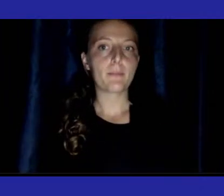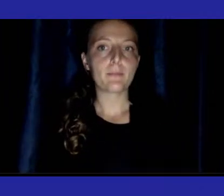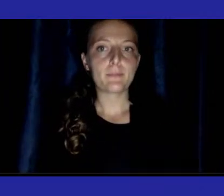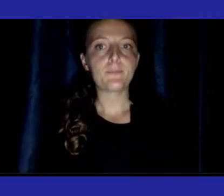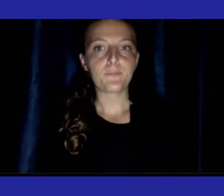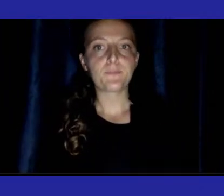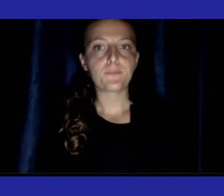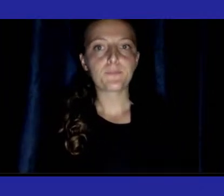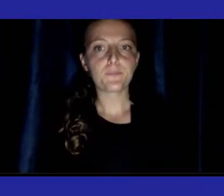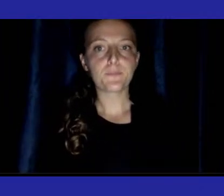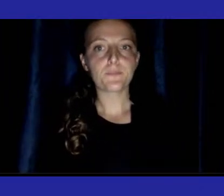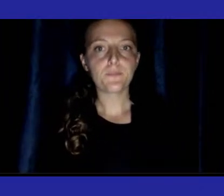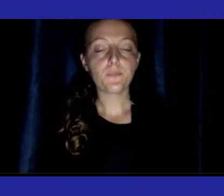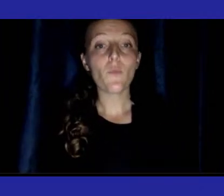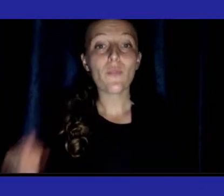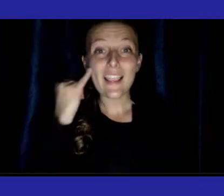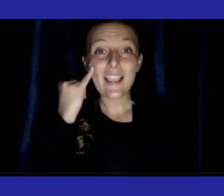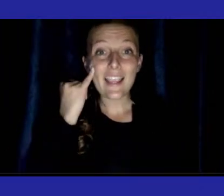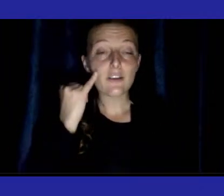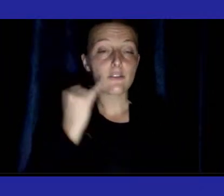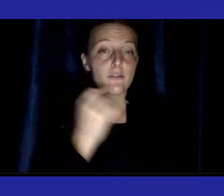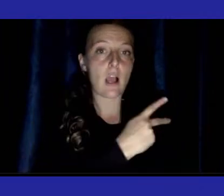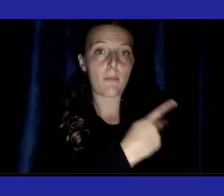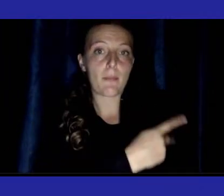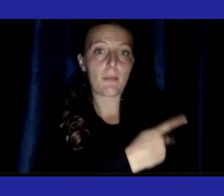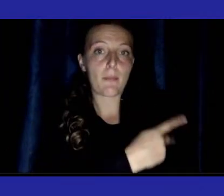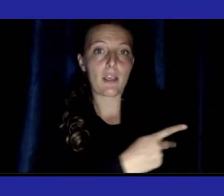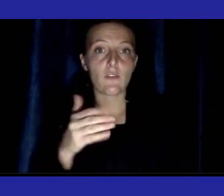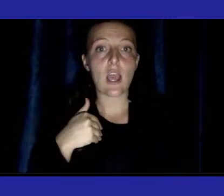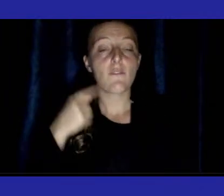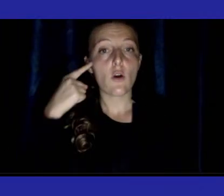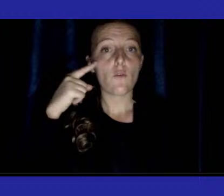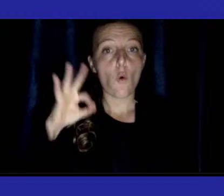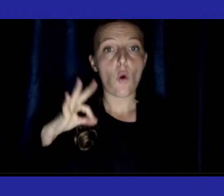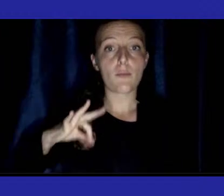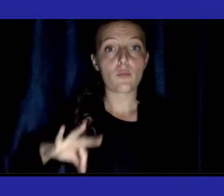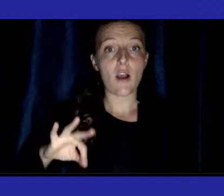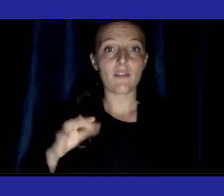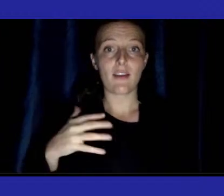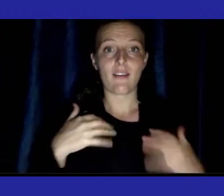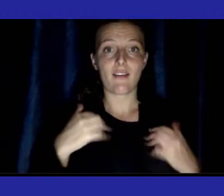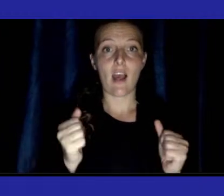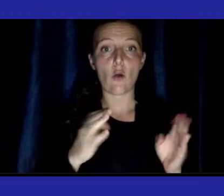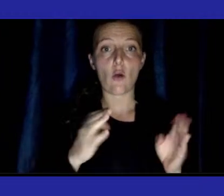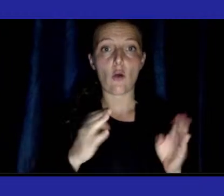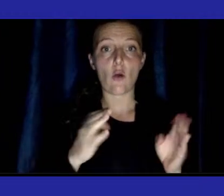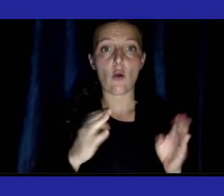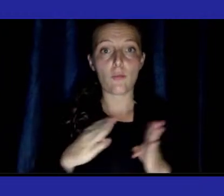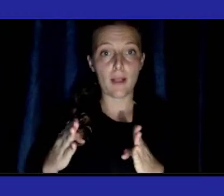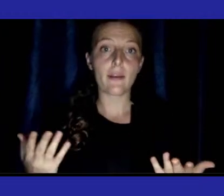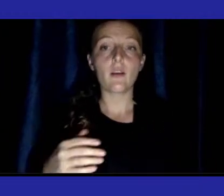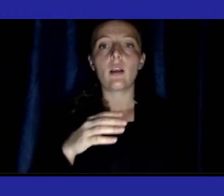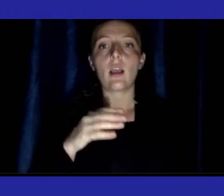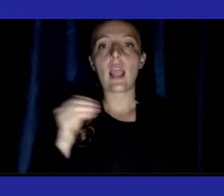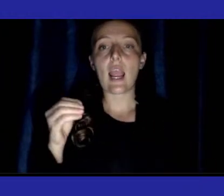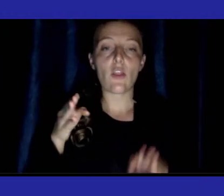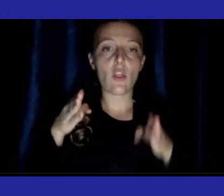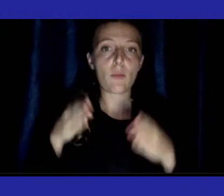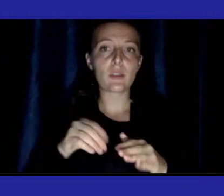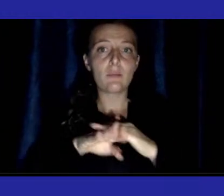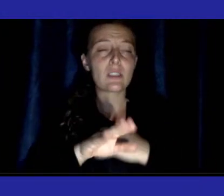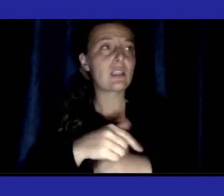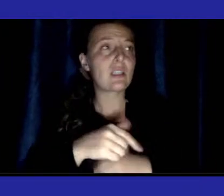say a patient's a for-profit health plan, this certainly happened to me, and the person comes in and says, would you please see my